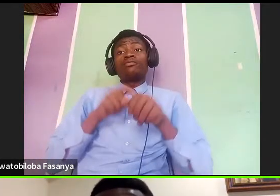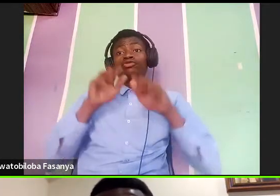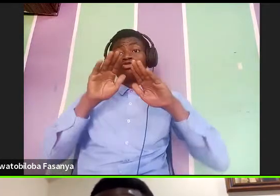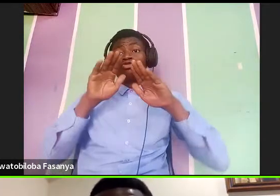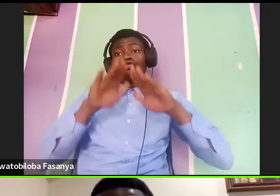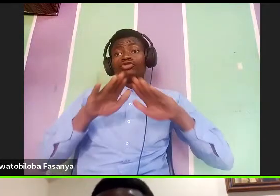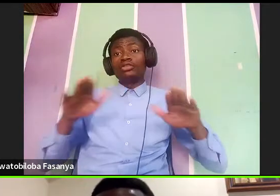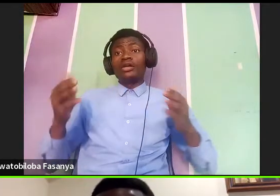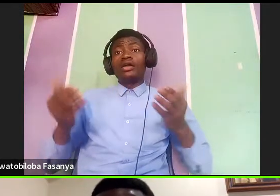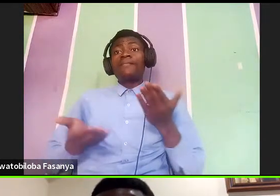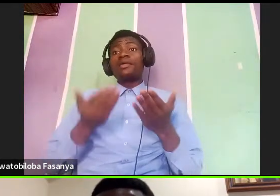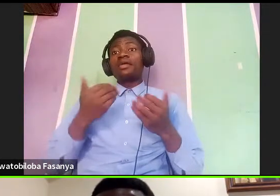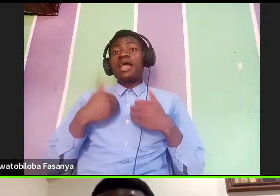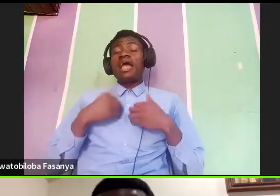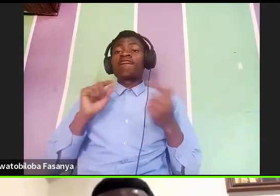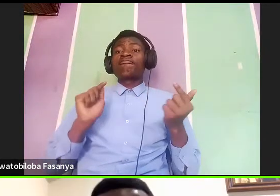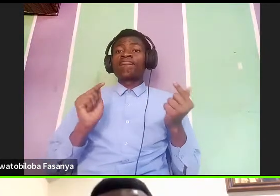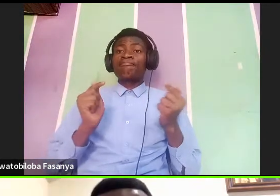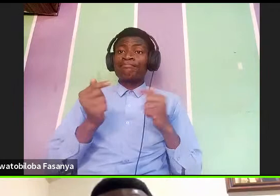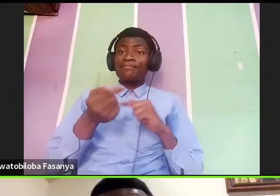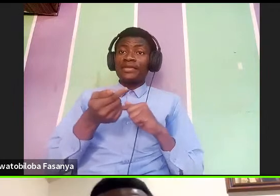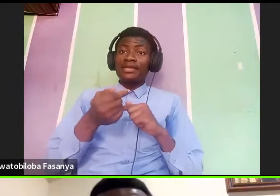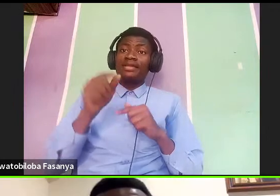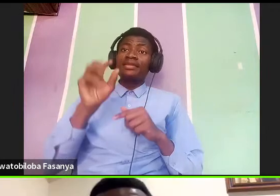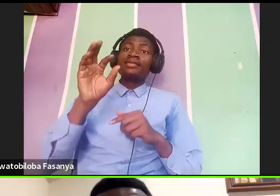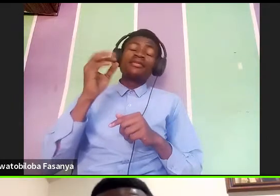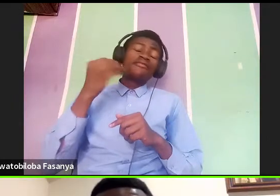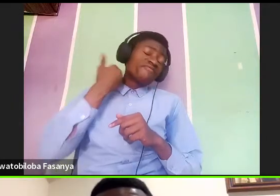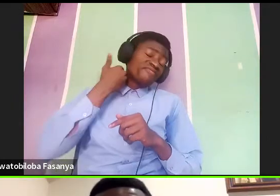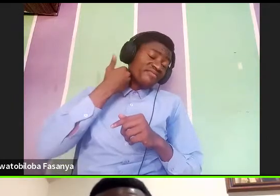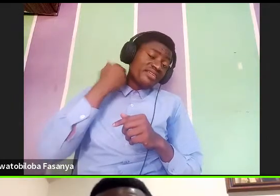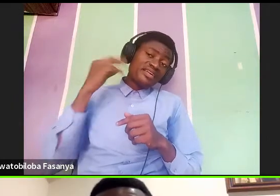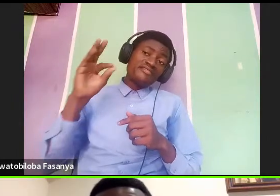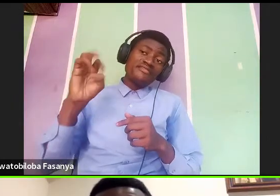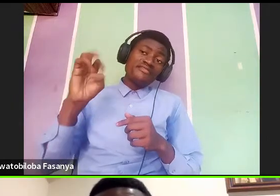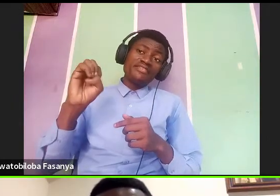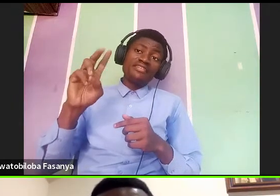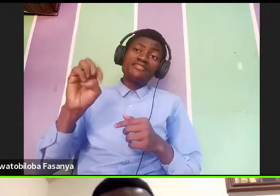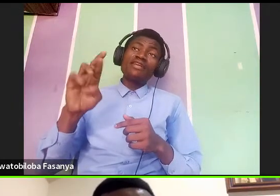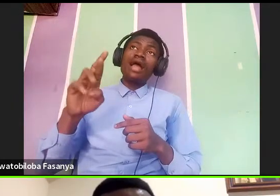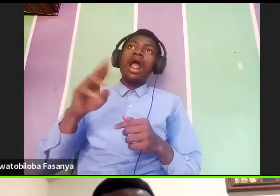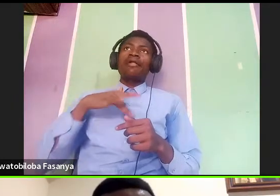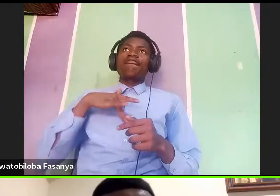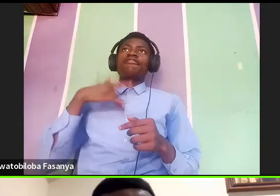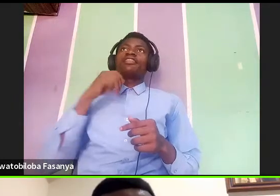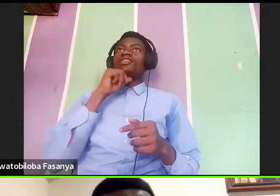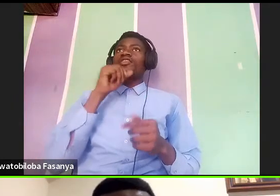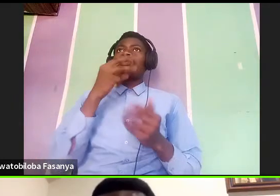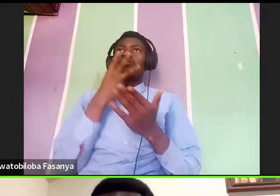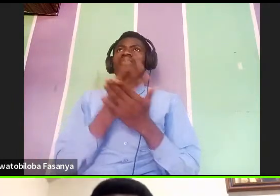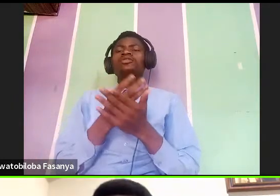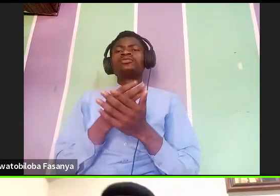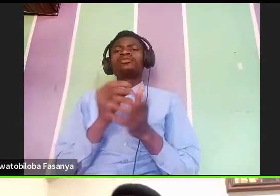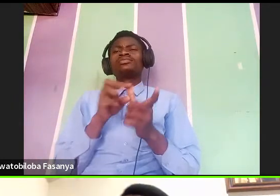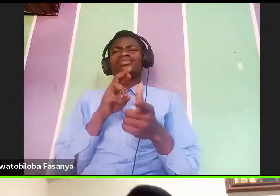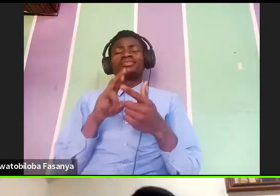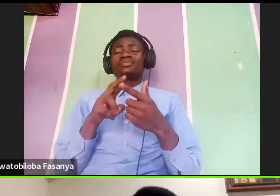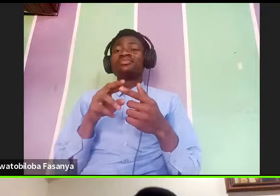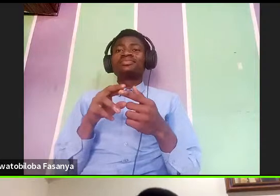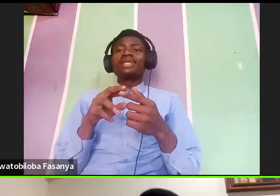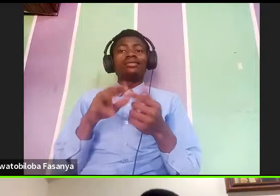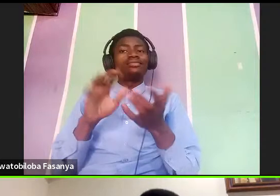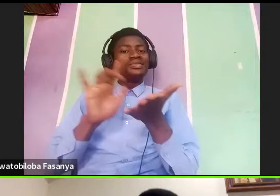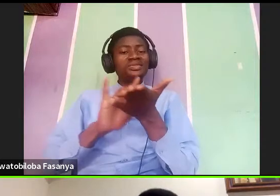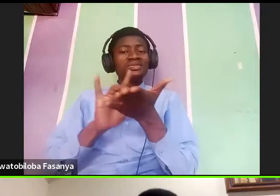fever, become very, very unwell. And sometimes it's not something antibiotics can take away, and they may need to go have a bit